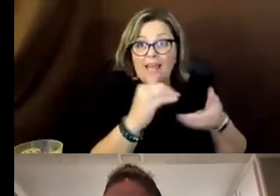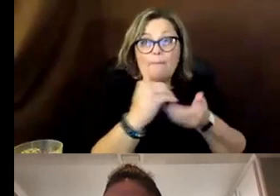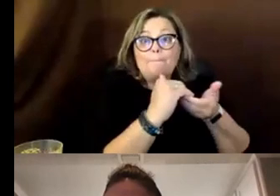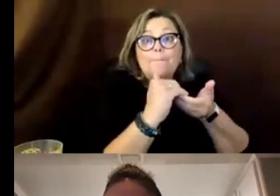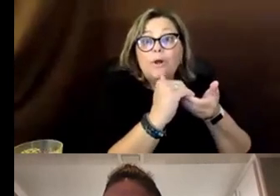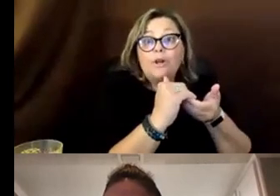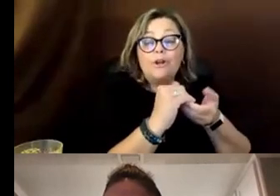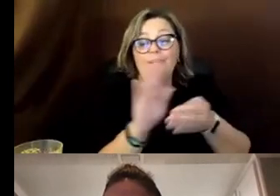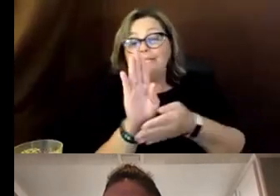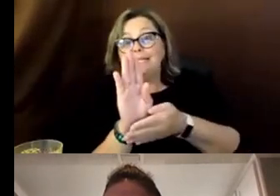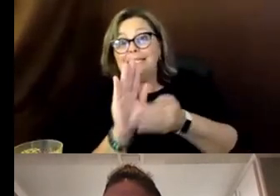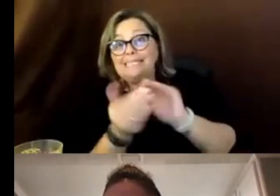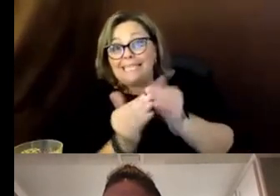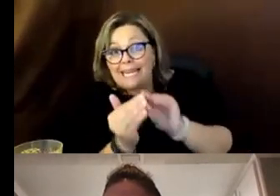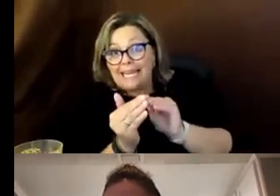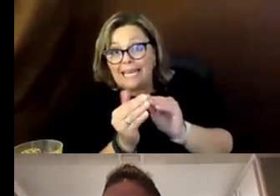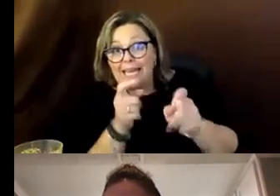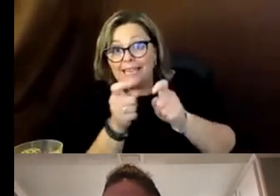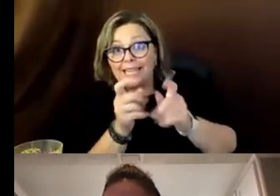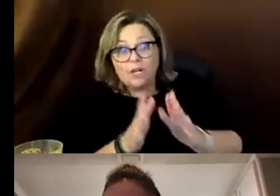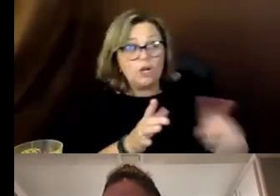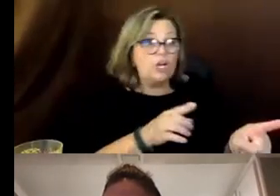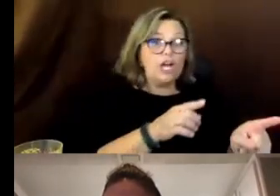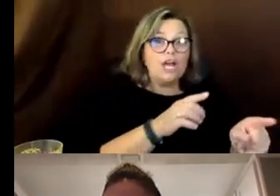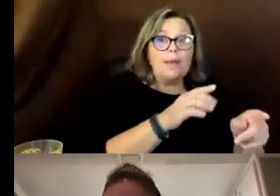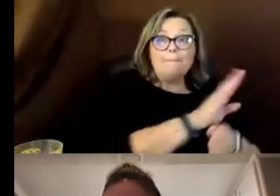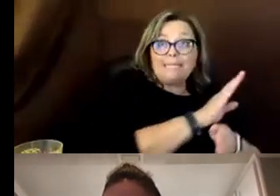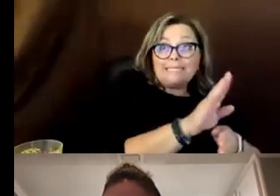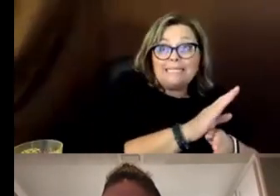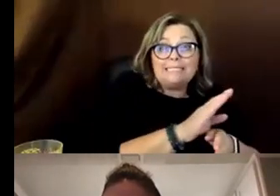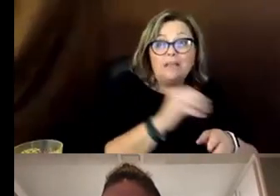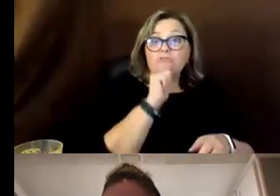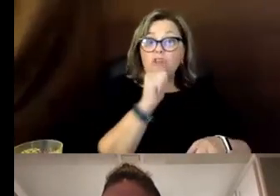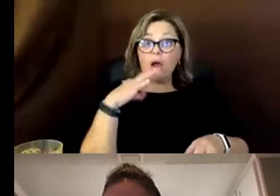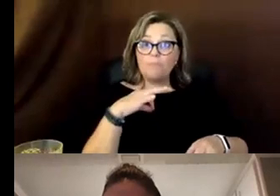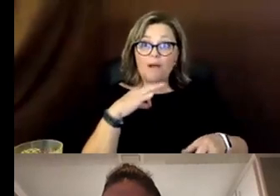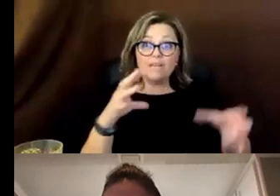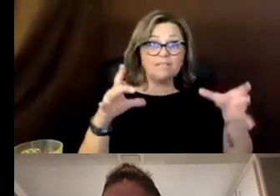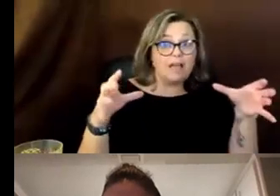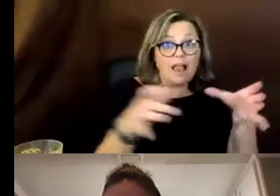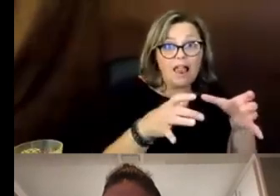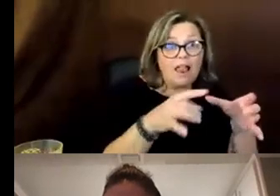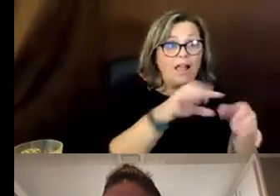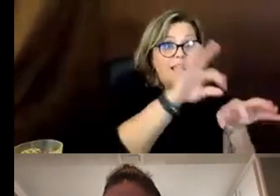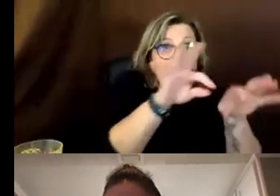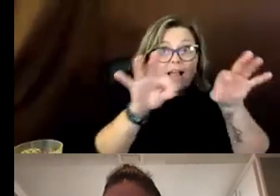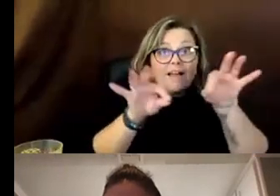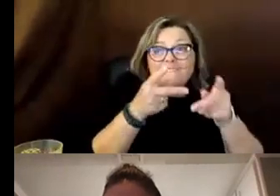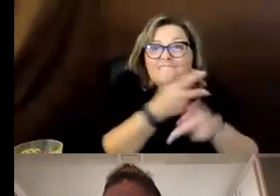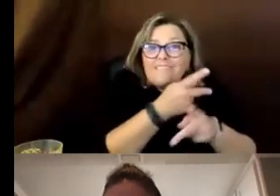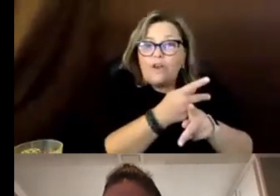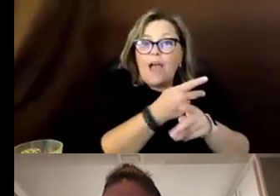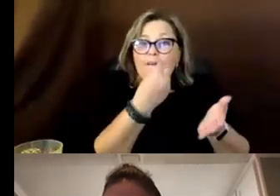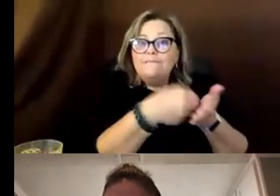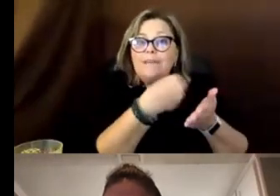came together, nonprofits came together to figure out how to do the tricky financing of